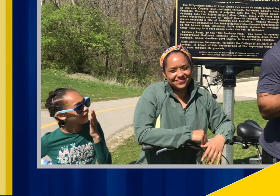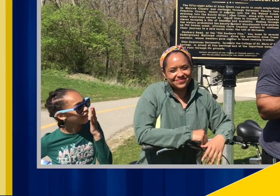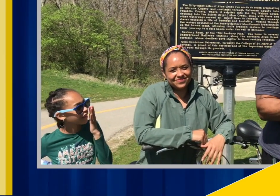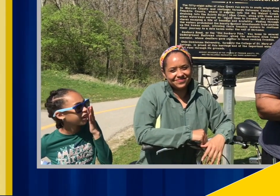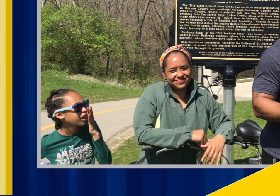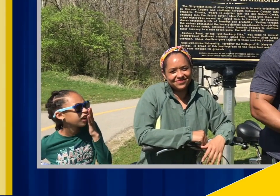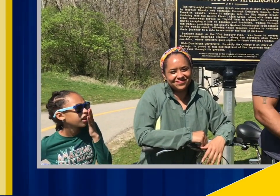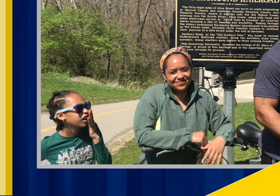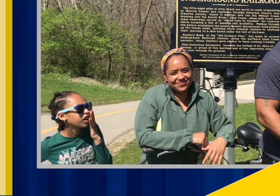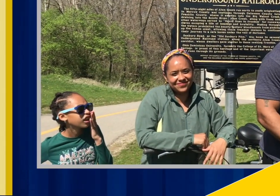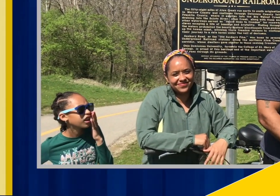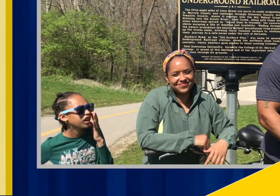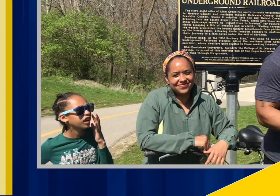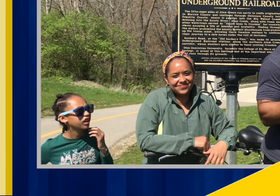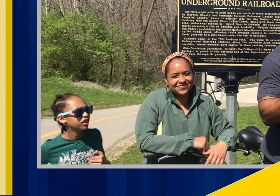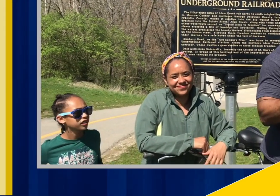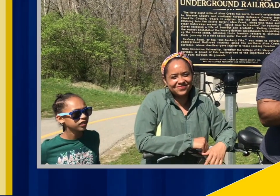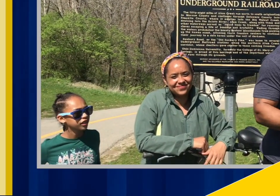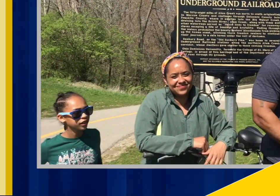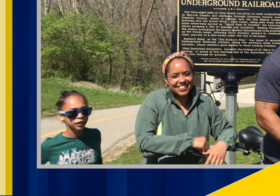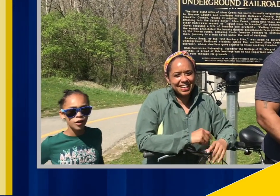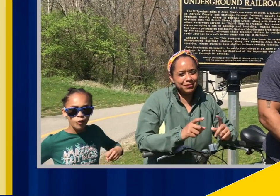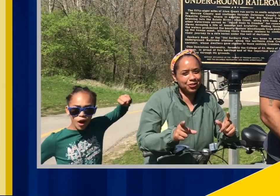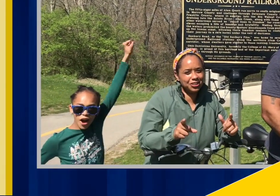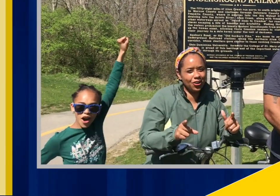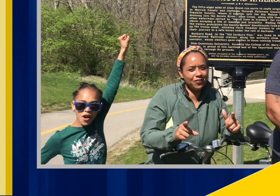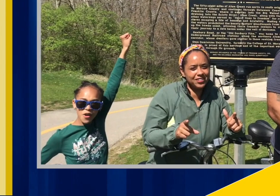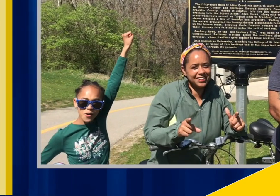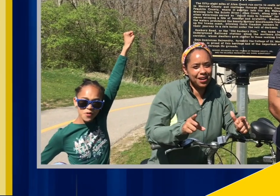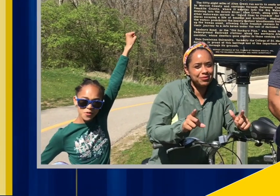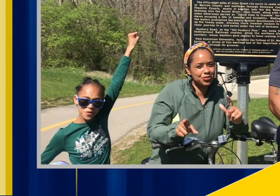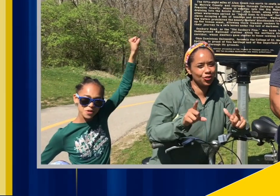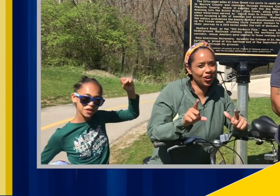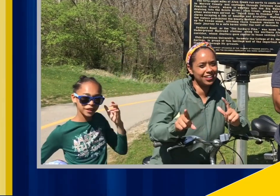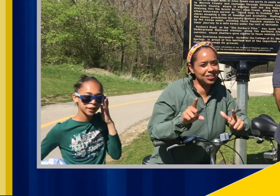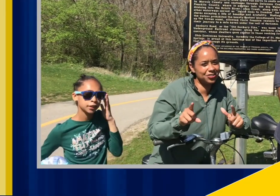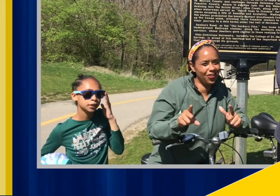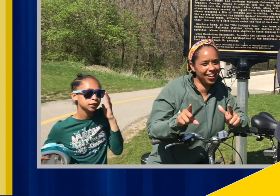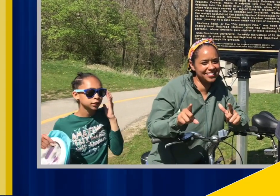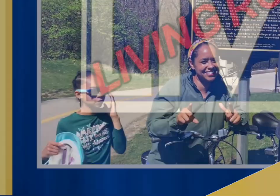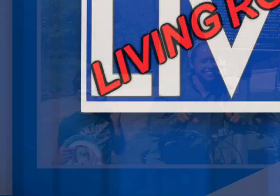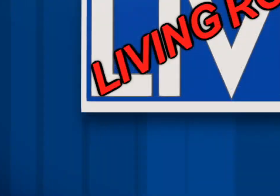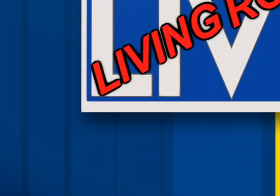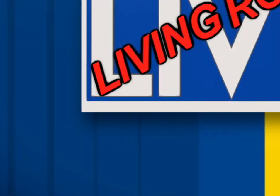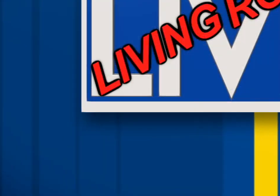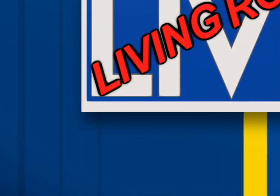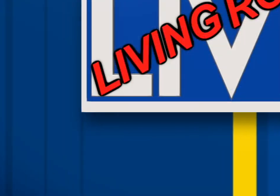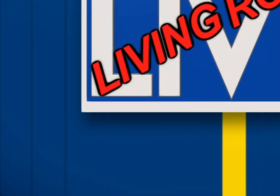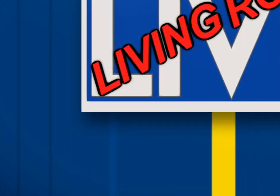History and athletics. Go Lions. Keep those big darpins up. Joy is a choice.